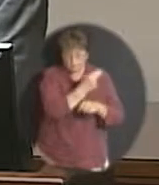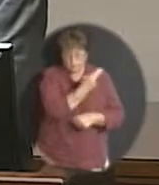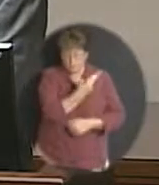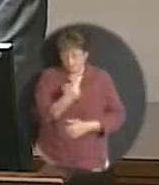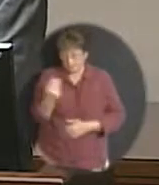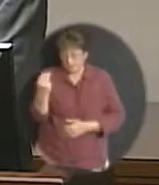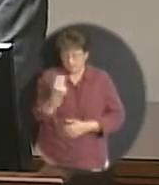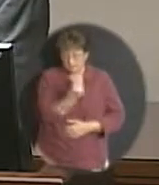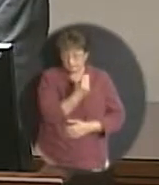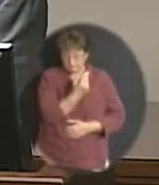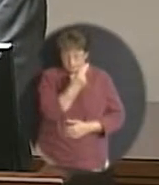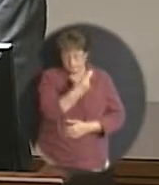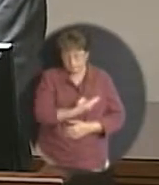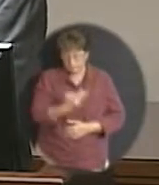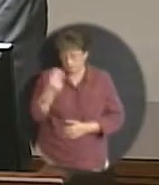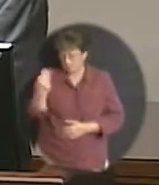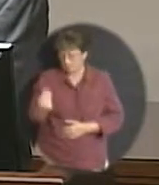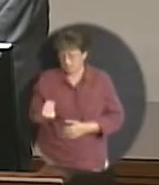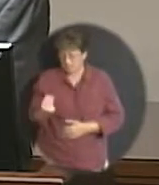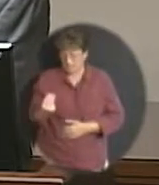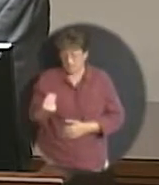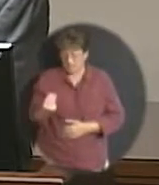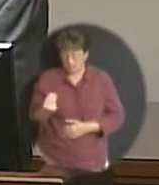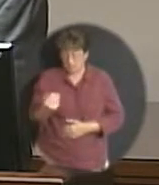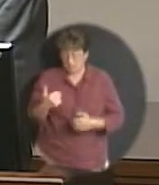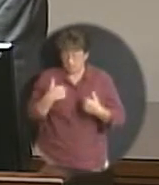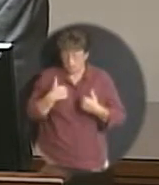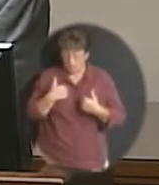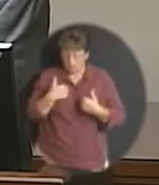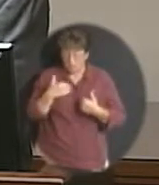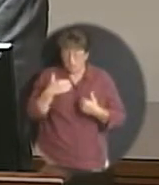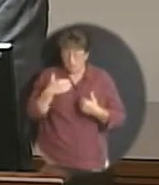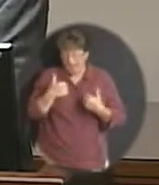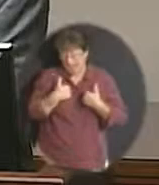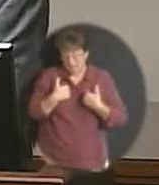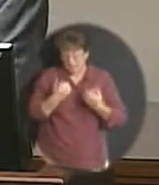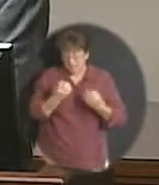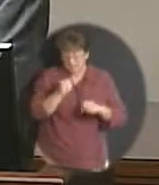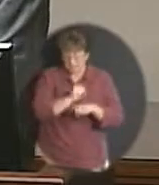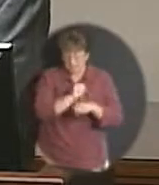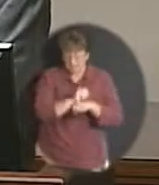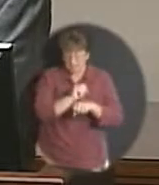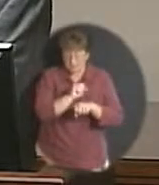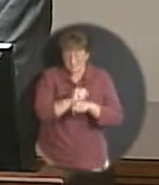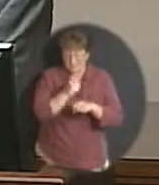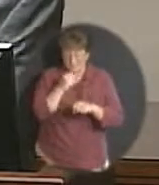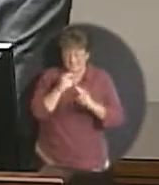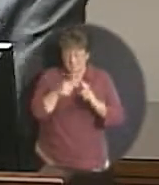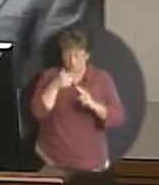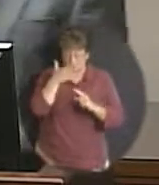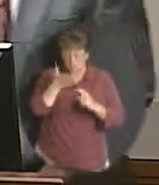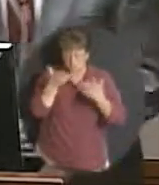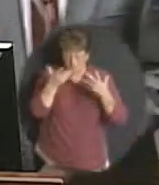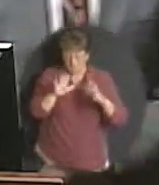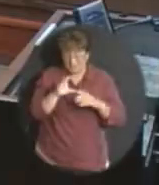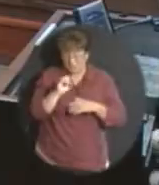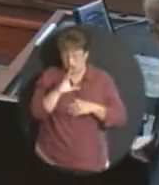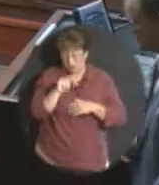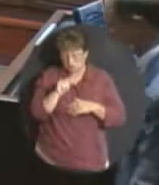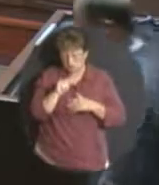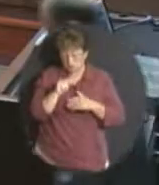these vendors can really put a lot of men on the job. Will be done sometime in October before we would need to switch to the heating. Mm-hmm. Good idea.